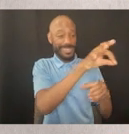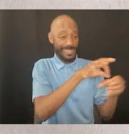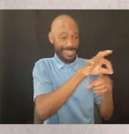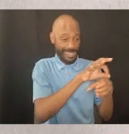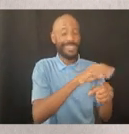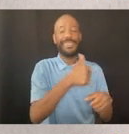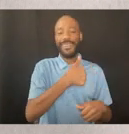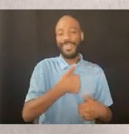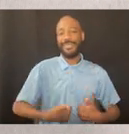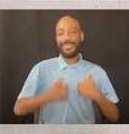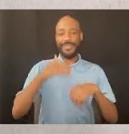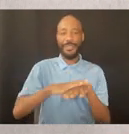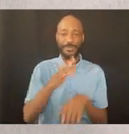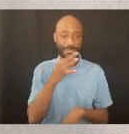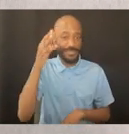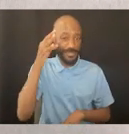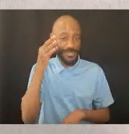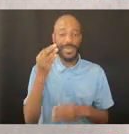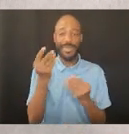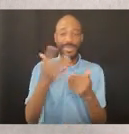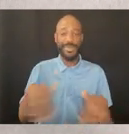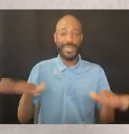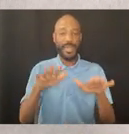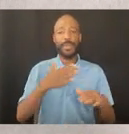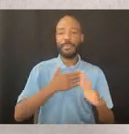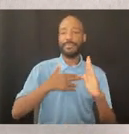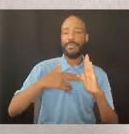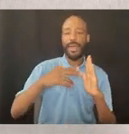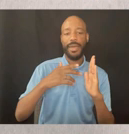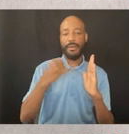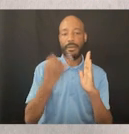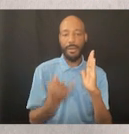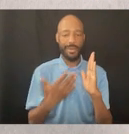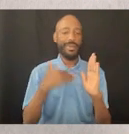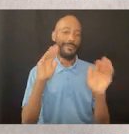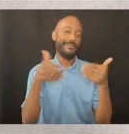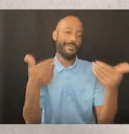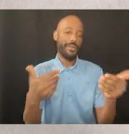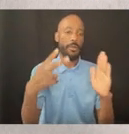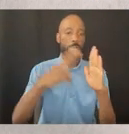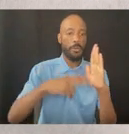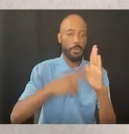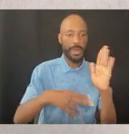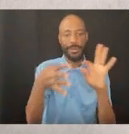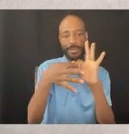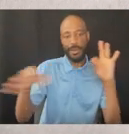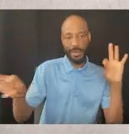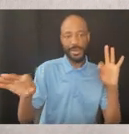And my piece is, I'll just read the artist statement or the piece